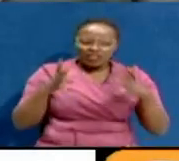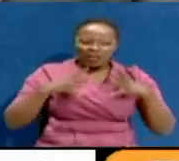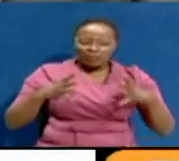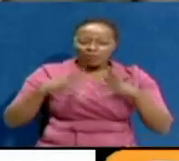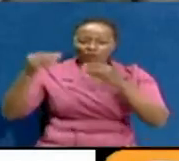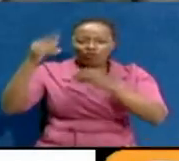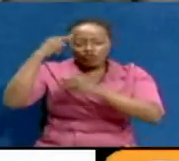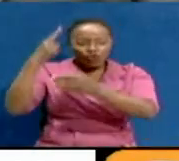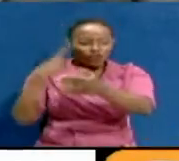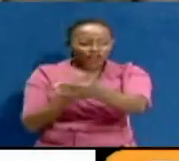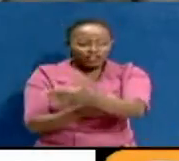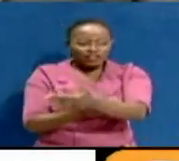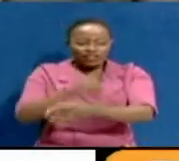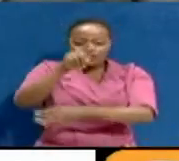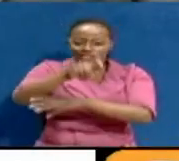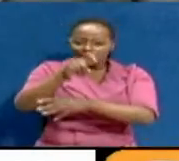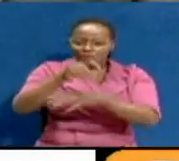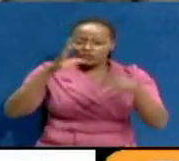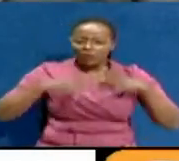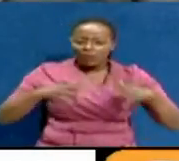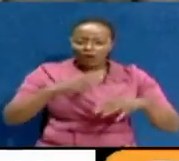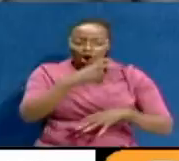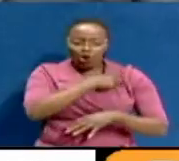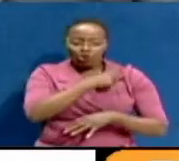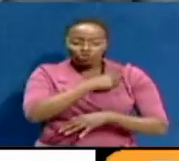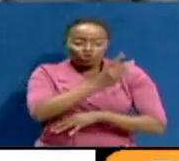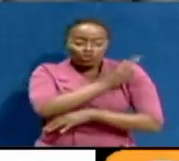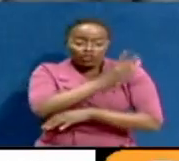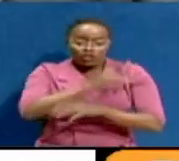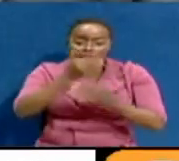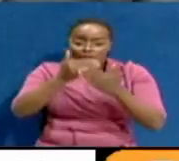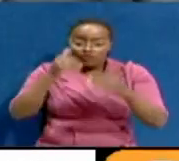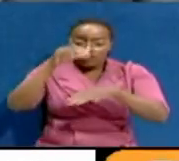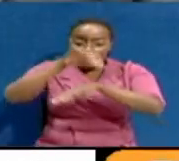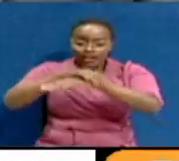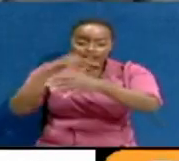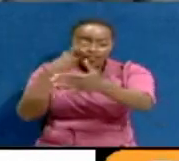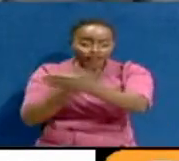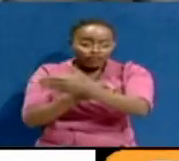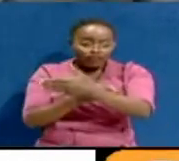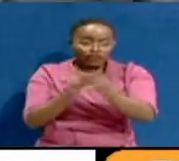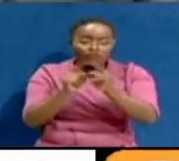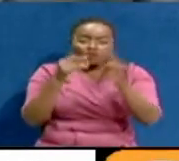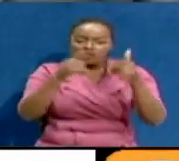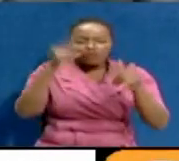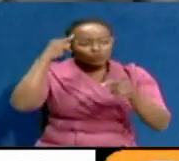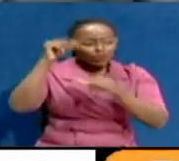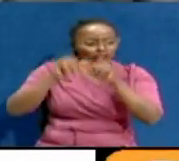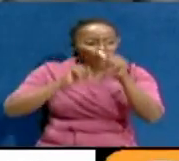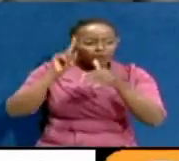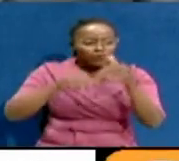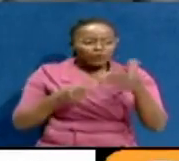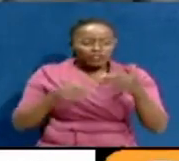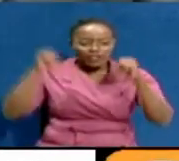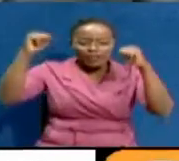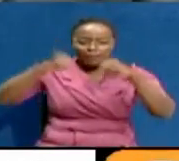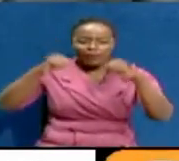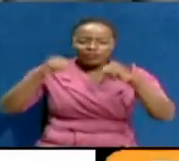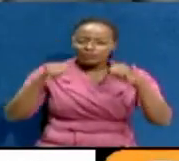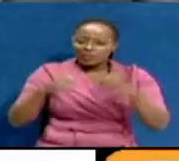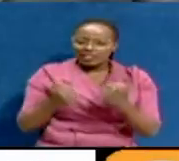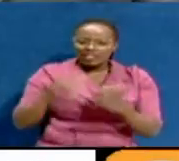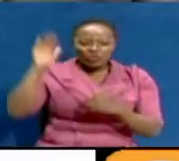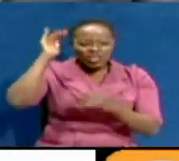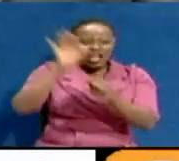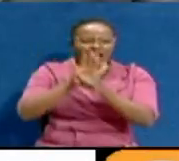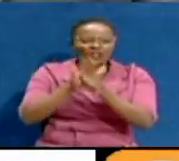get vaccinated? Should people consult their doctors before they go to get vaccinated? I'm just trying to think about possibilities. You